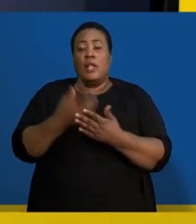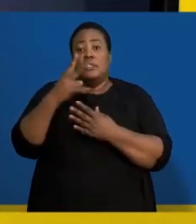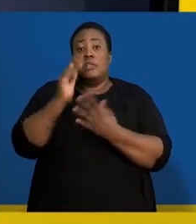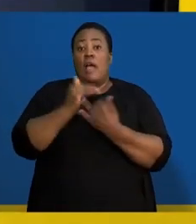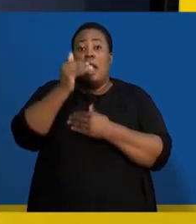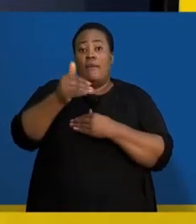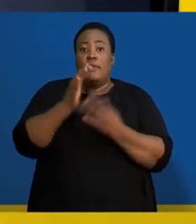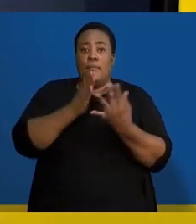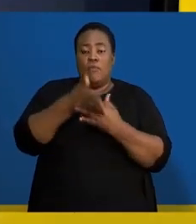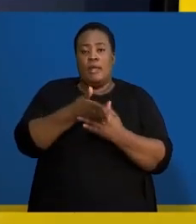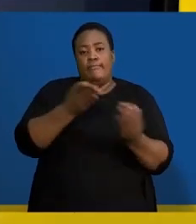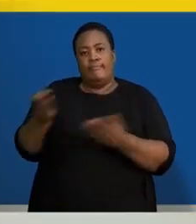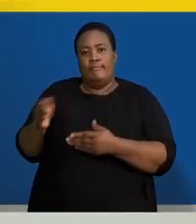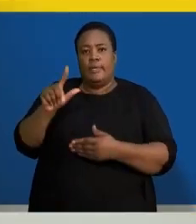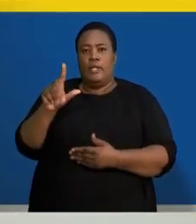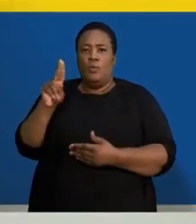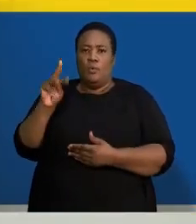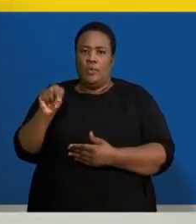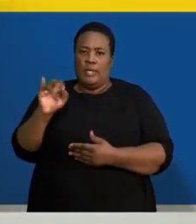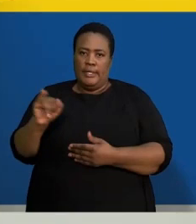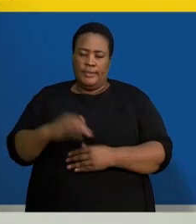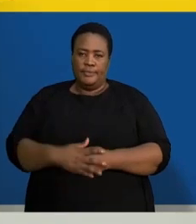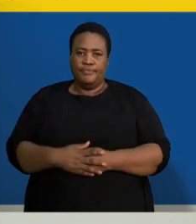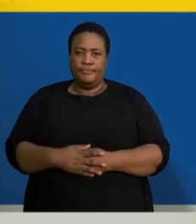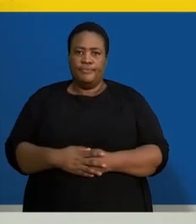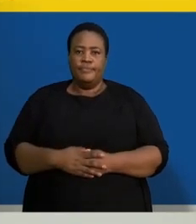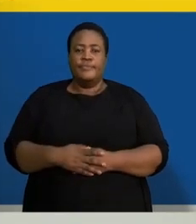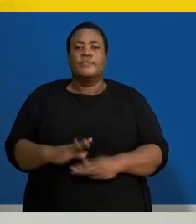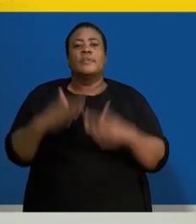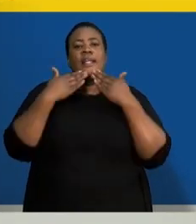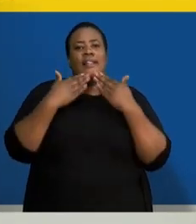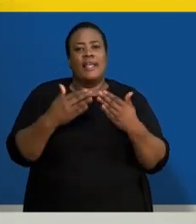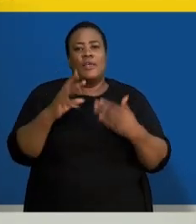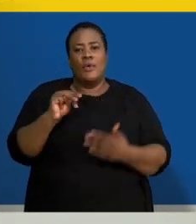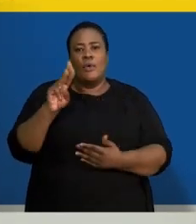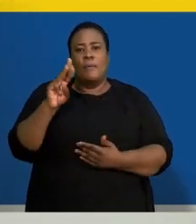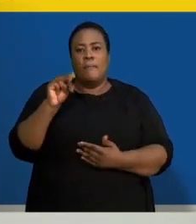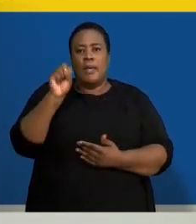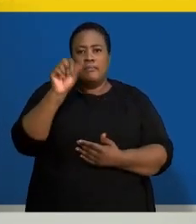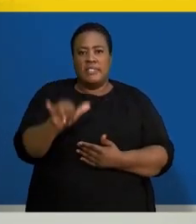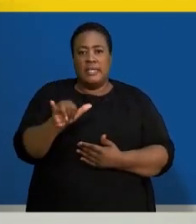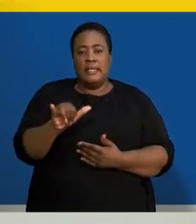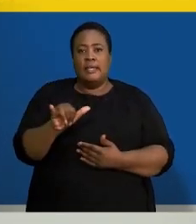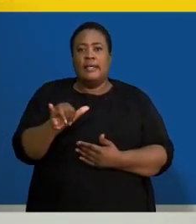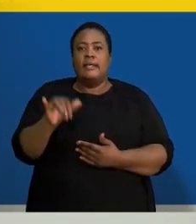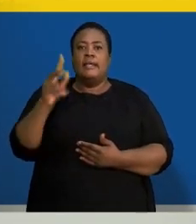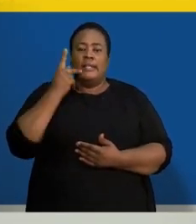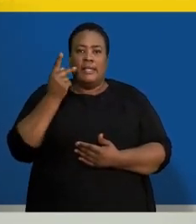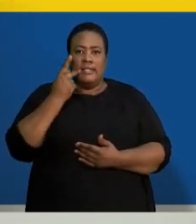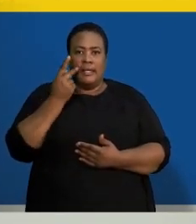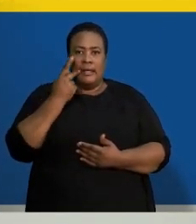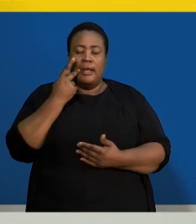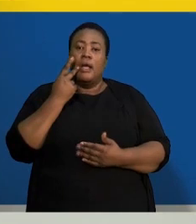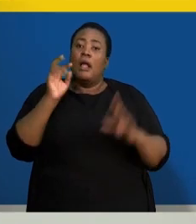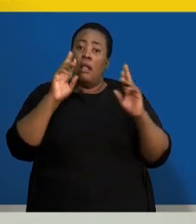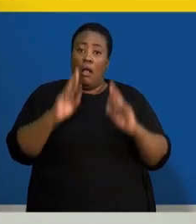break. Over to you, Luni. Thank you so much, Mamsi and Keta. I really do hope that this lesson is giving you all the